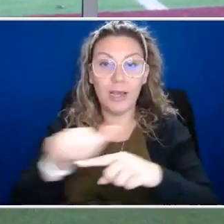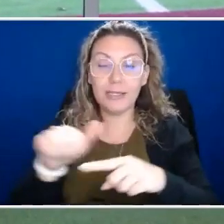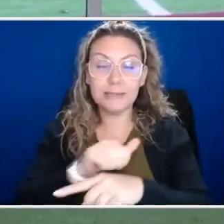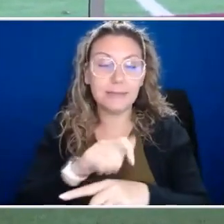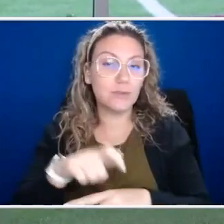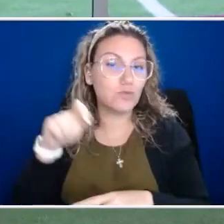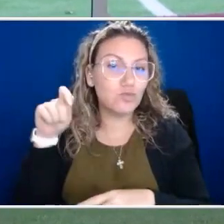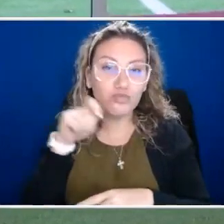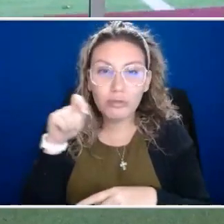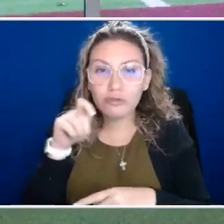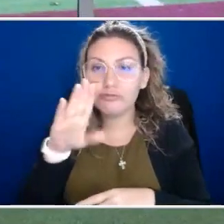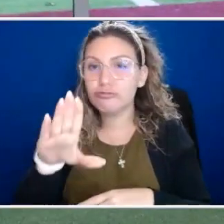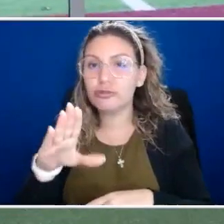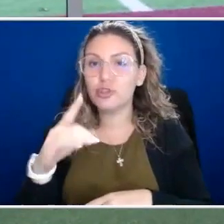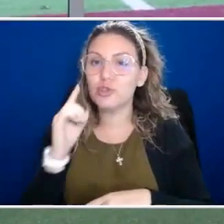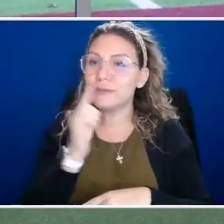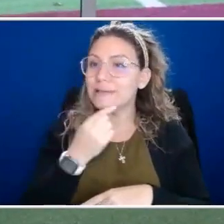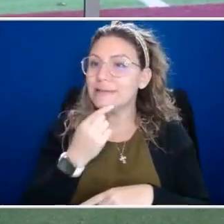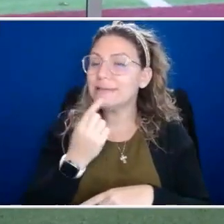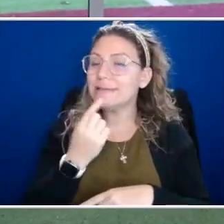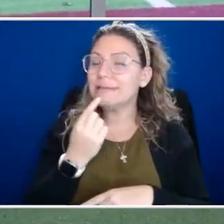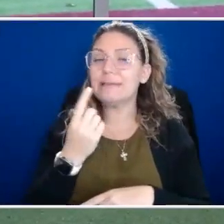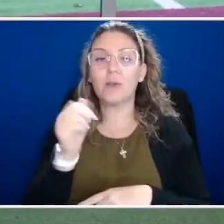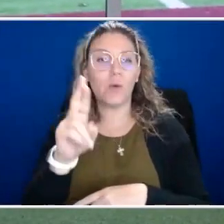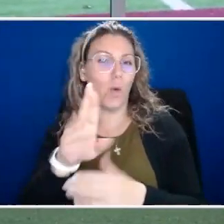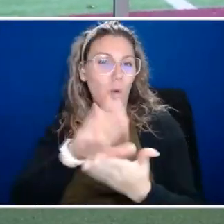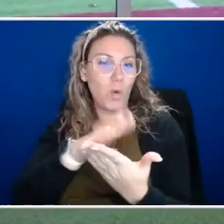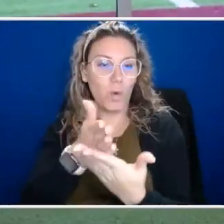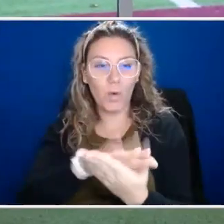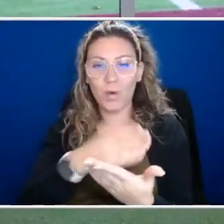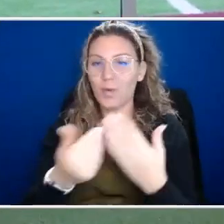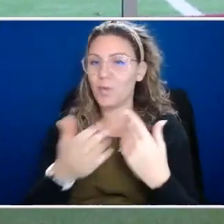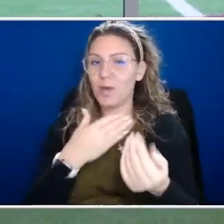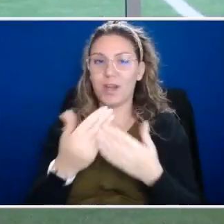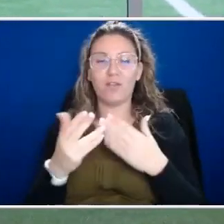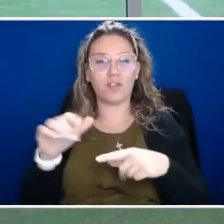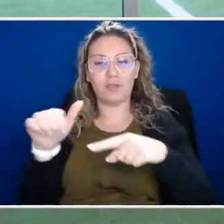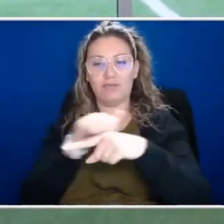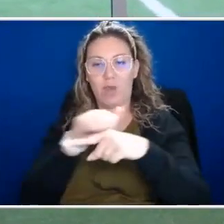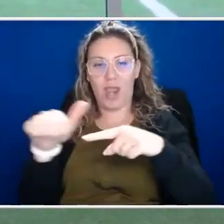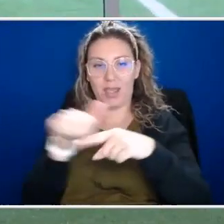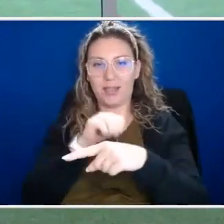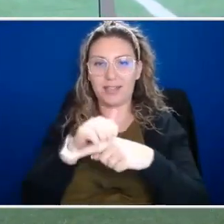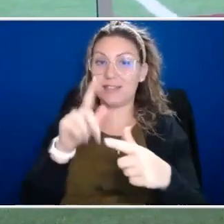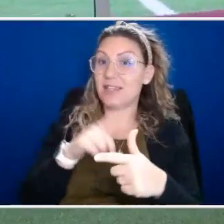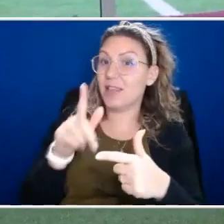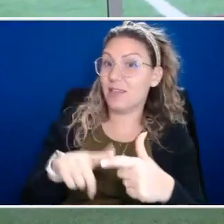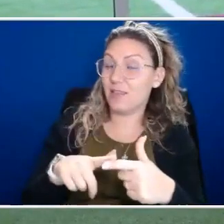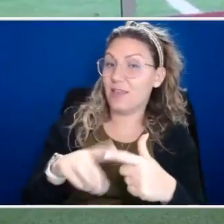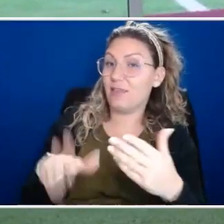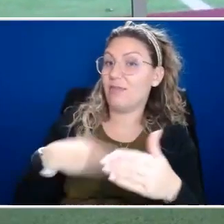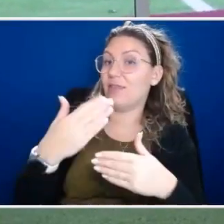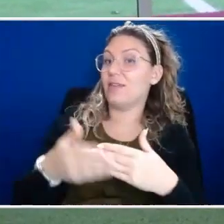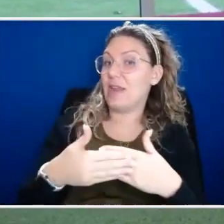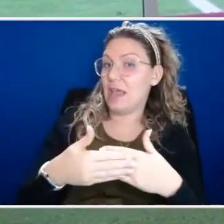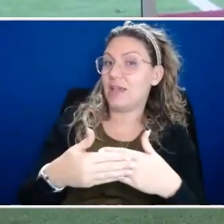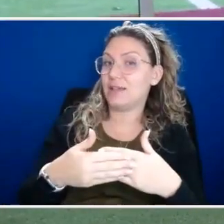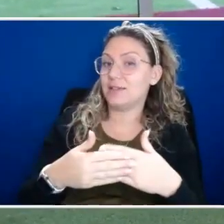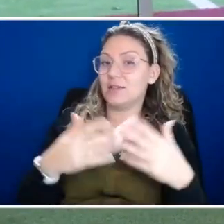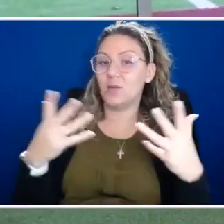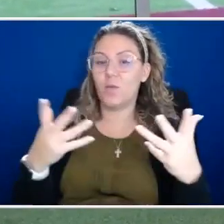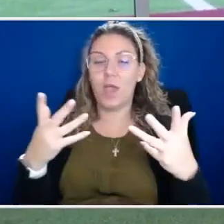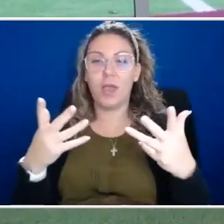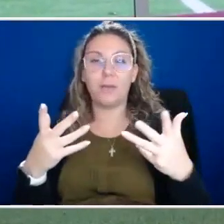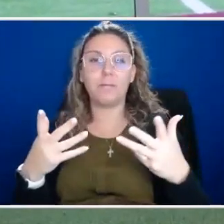counter, whatever you need to do. Just practice that balance. And then the next step up from that is going to be to add a little bit of change